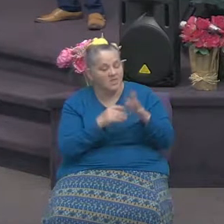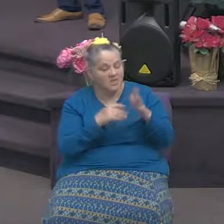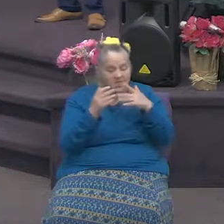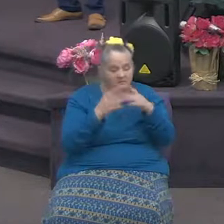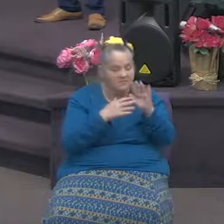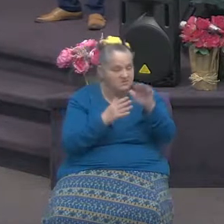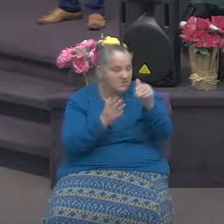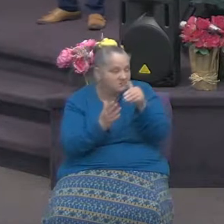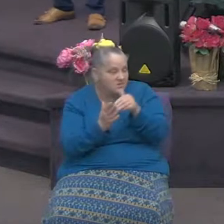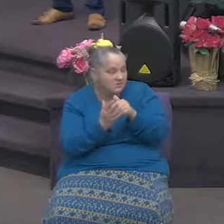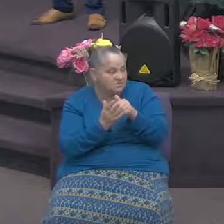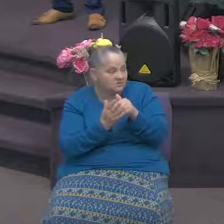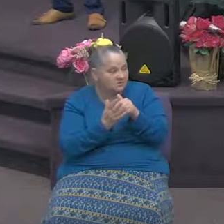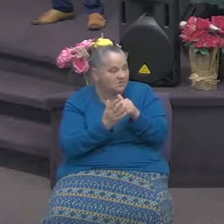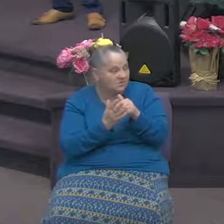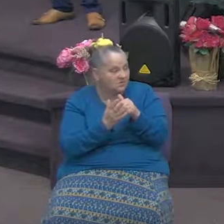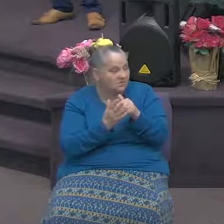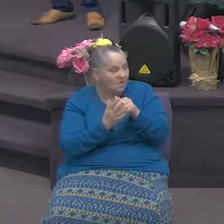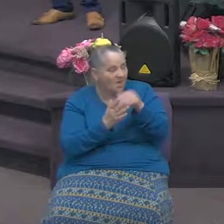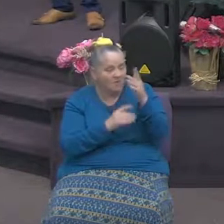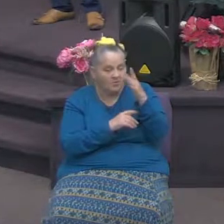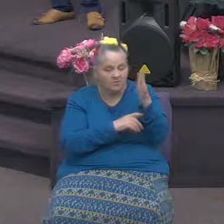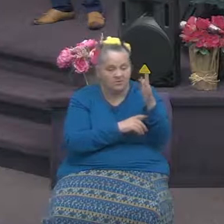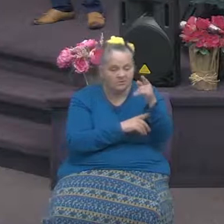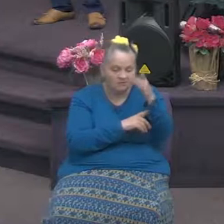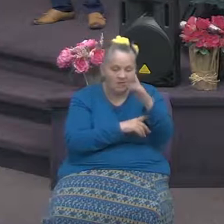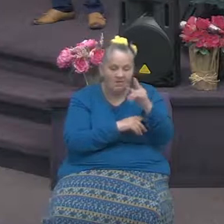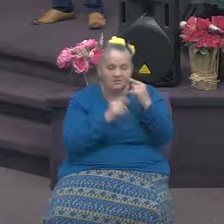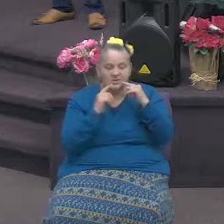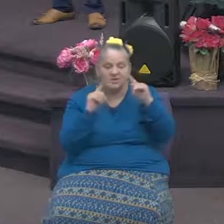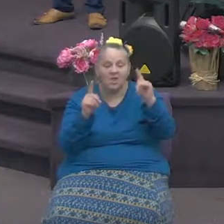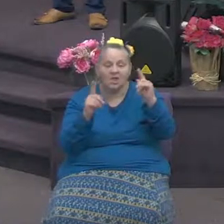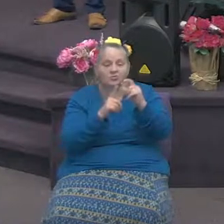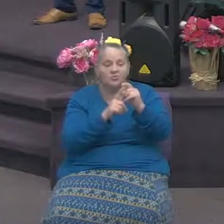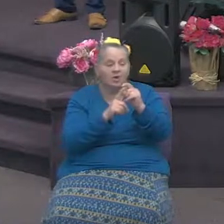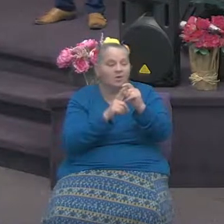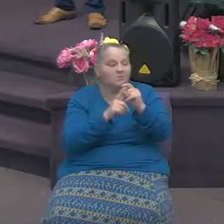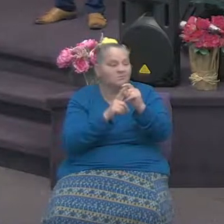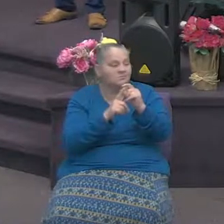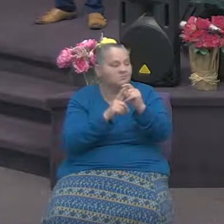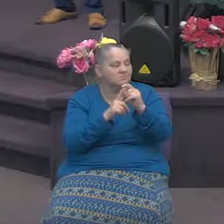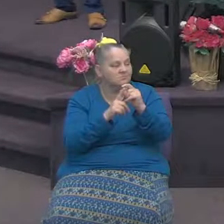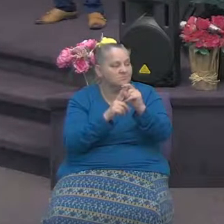even in the midst of the wilderness. God's declared word goes forth.